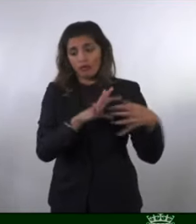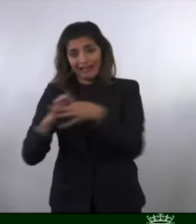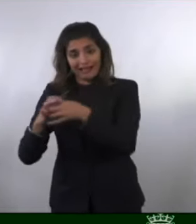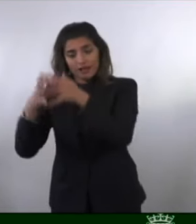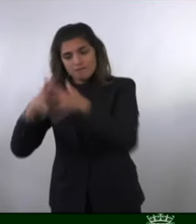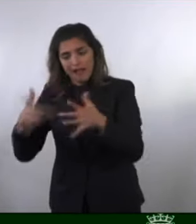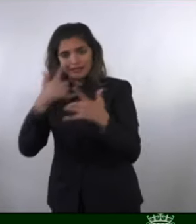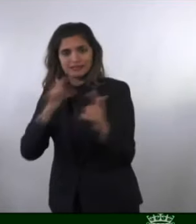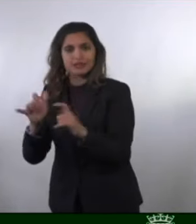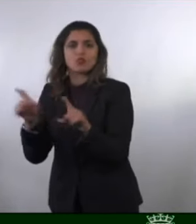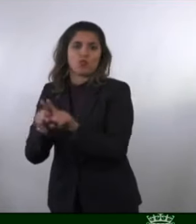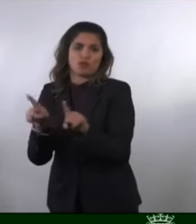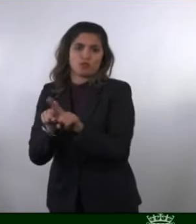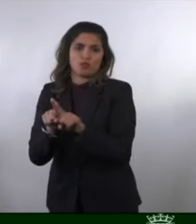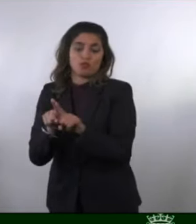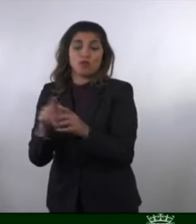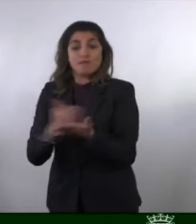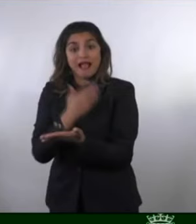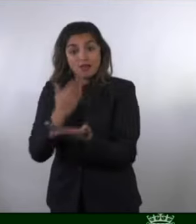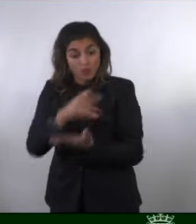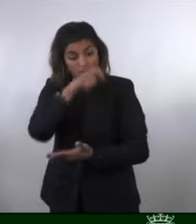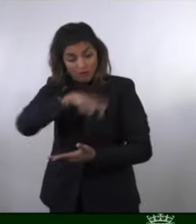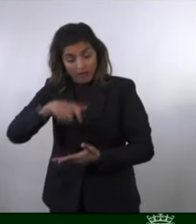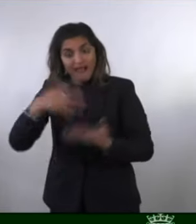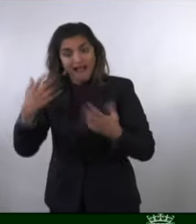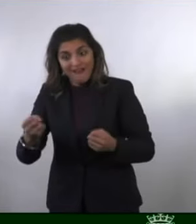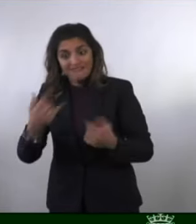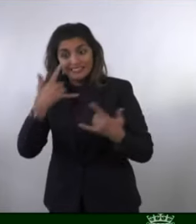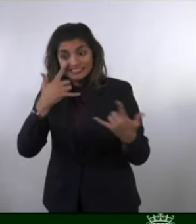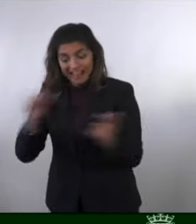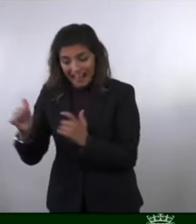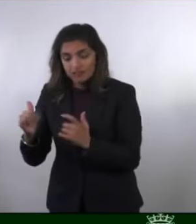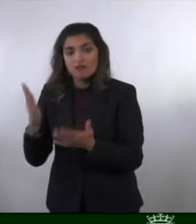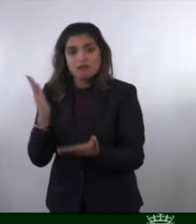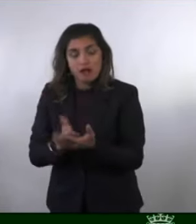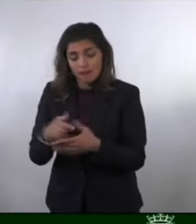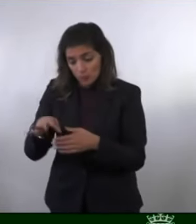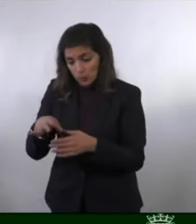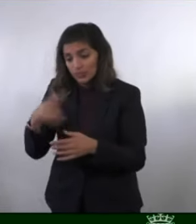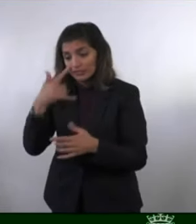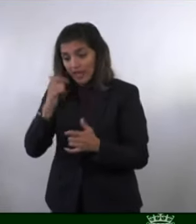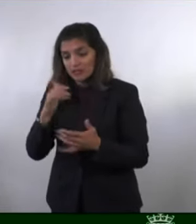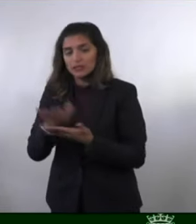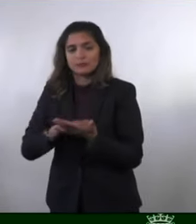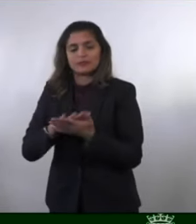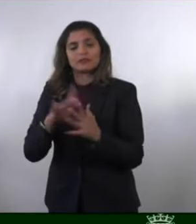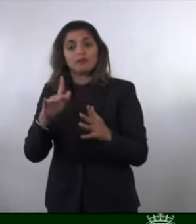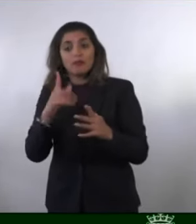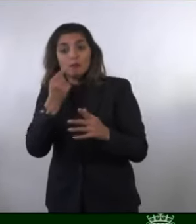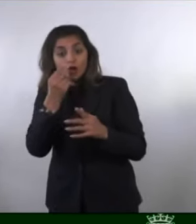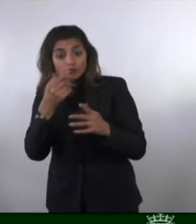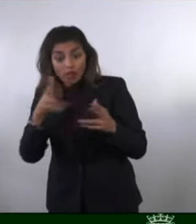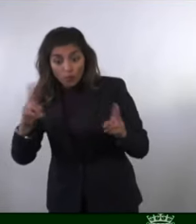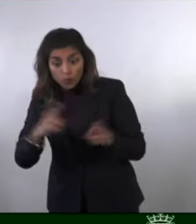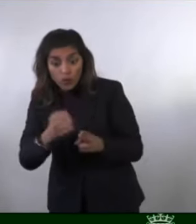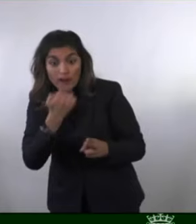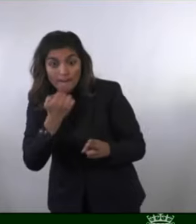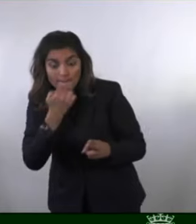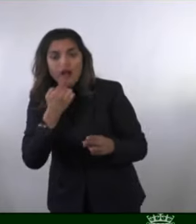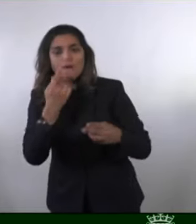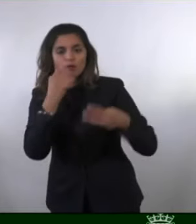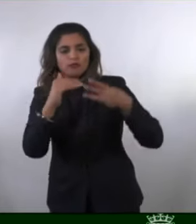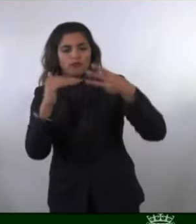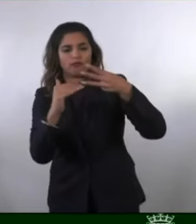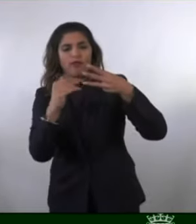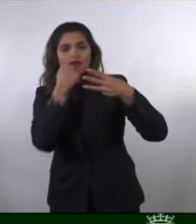that people get a test with a view to reducing the restrictions under which you